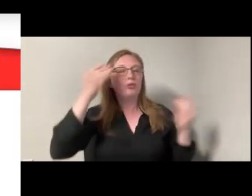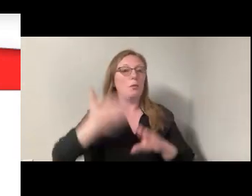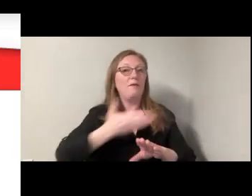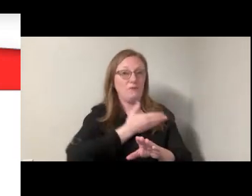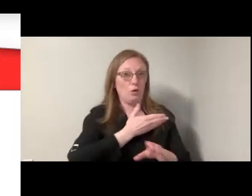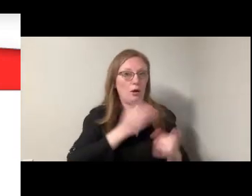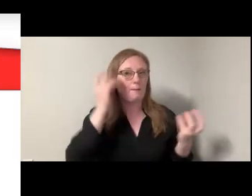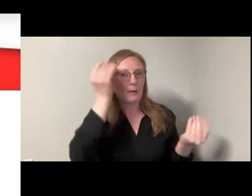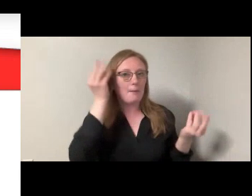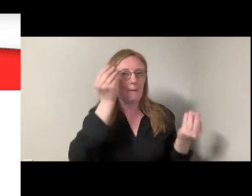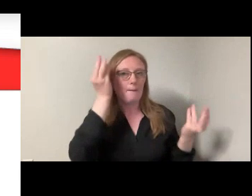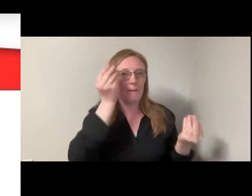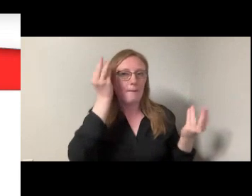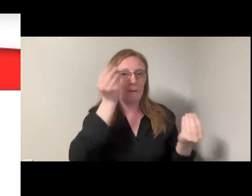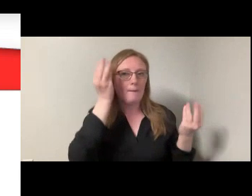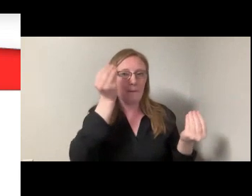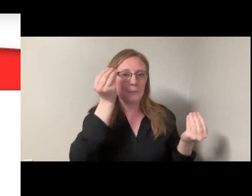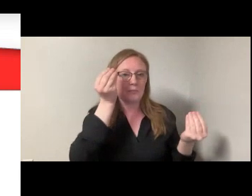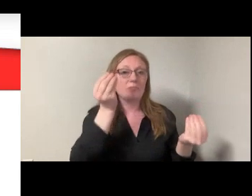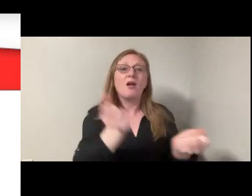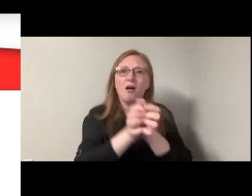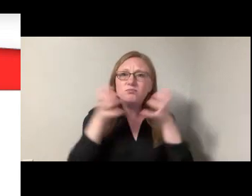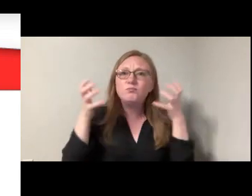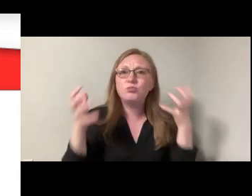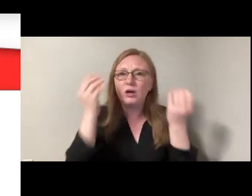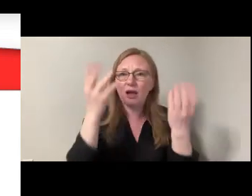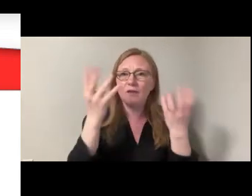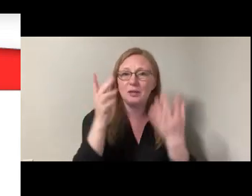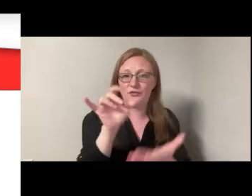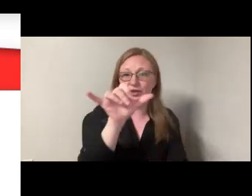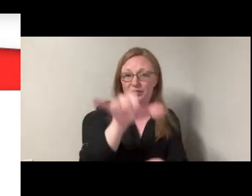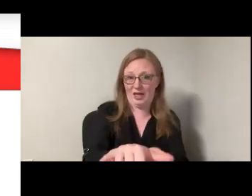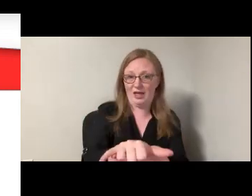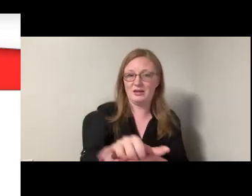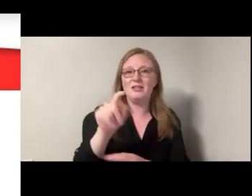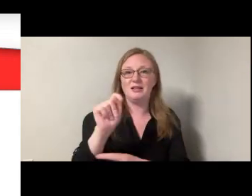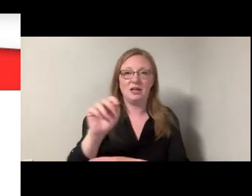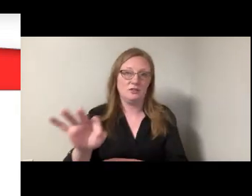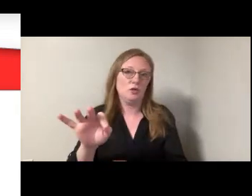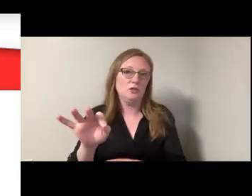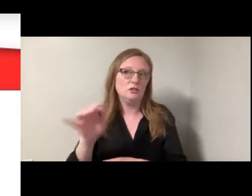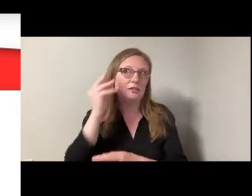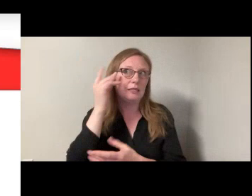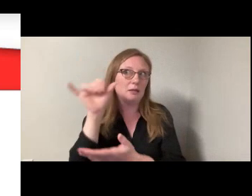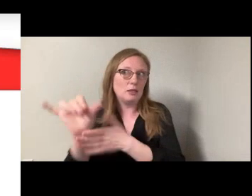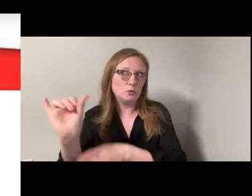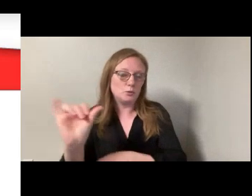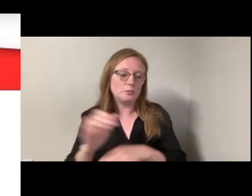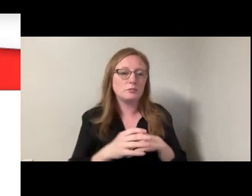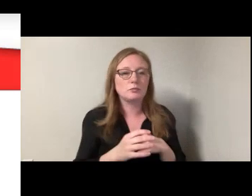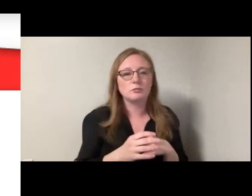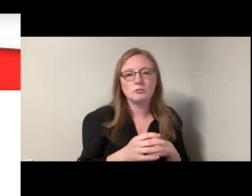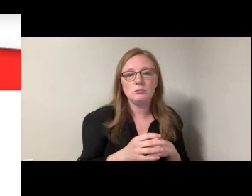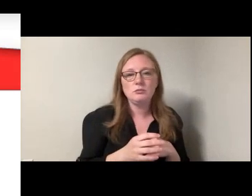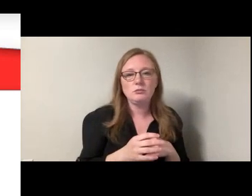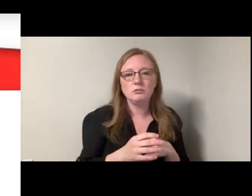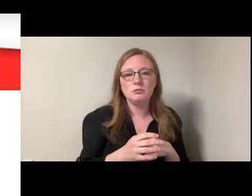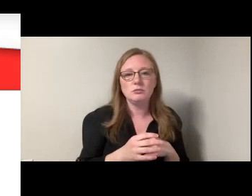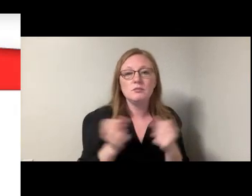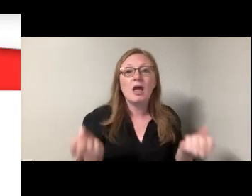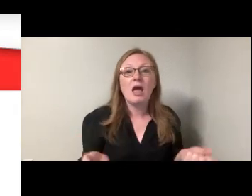And there's a lot of information in that use of mass care task forces about doing this scenario. And the number of